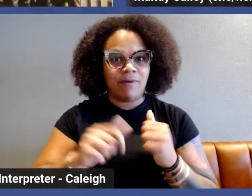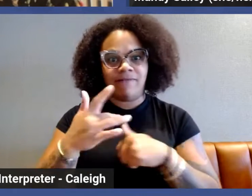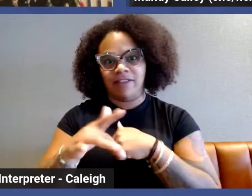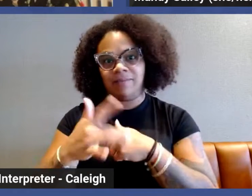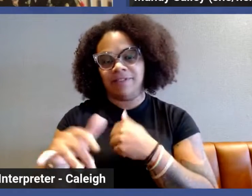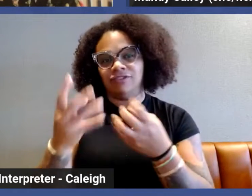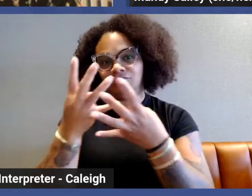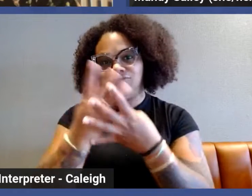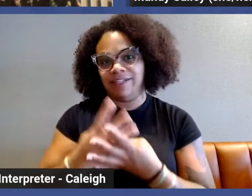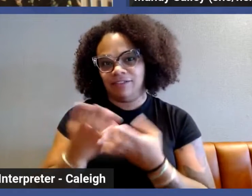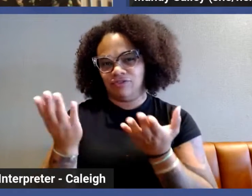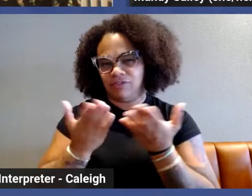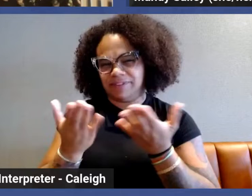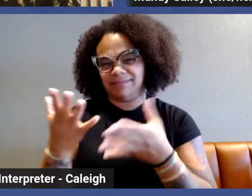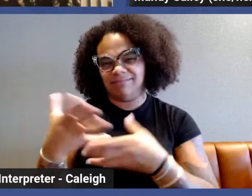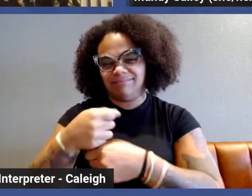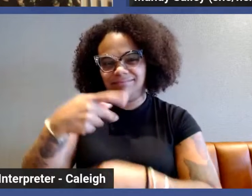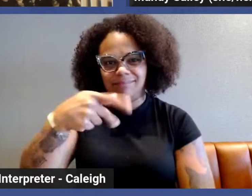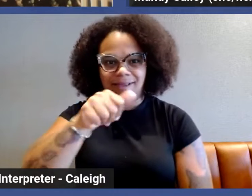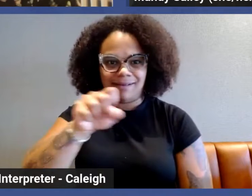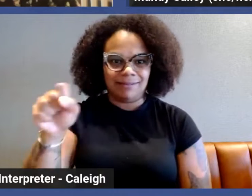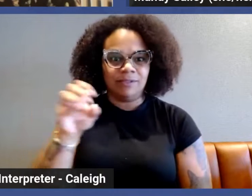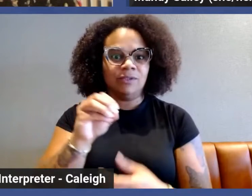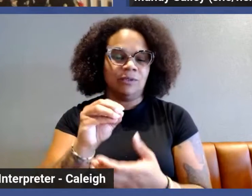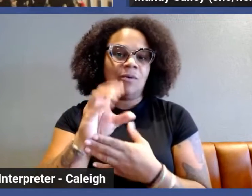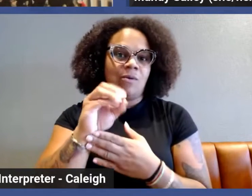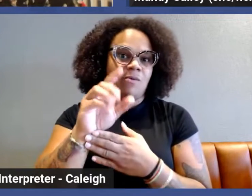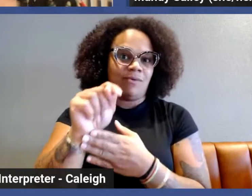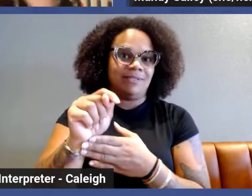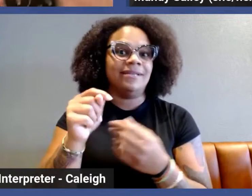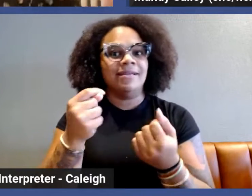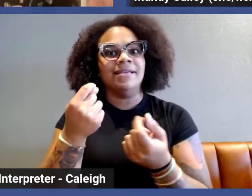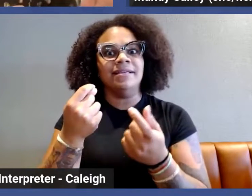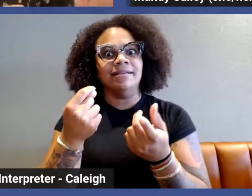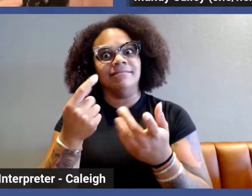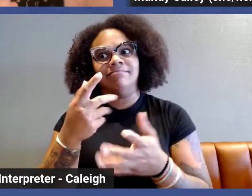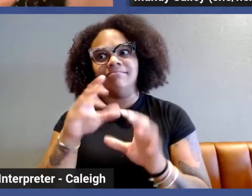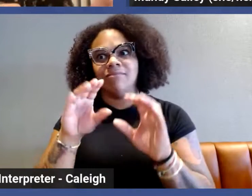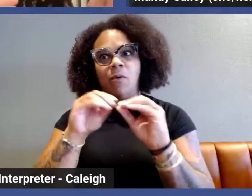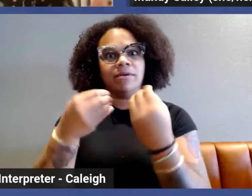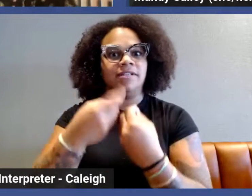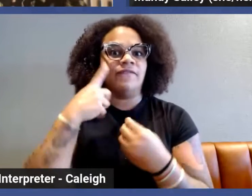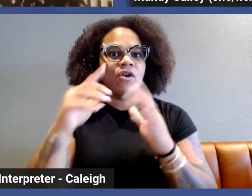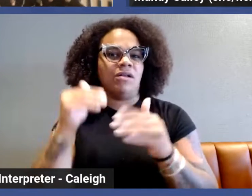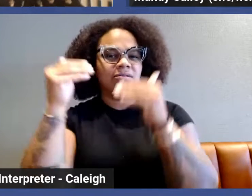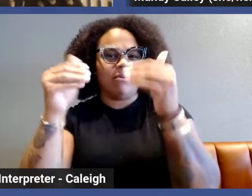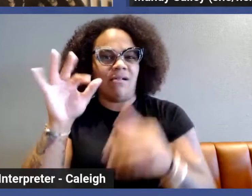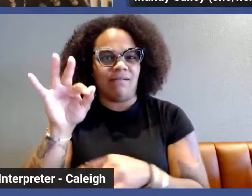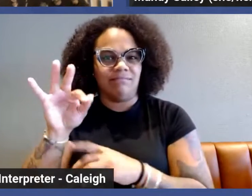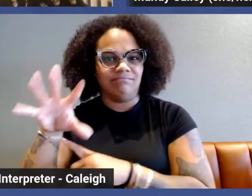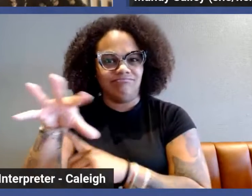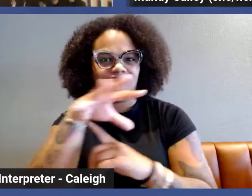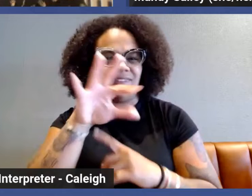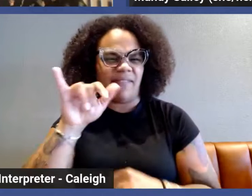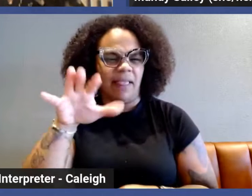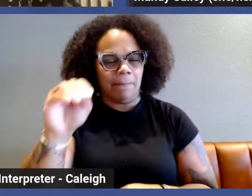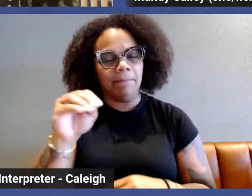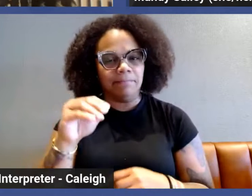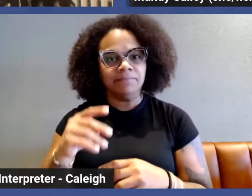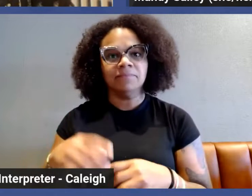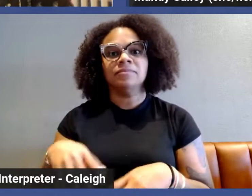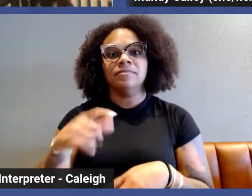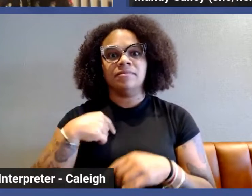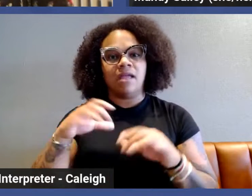Services. It's an occupational health and safety organization for adult film. So I do a lot of work in adult film health and